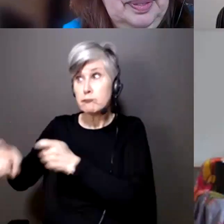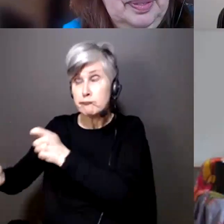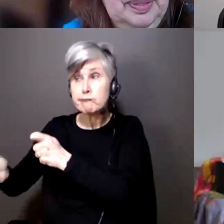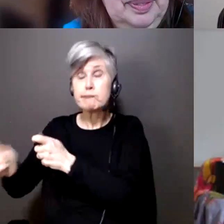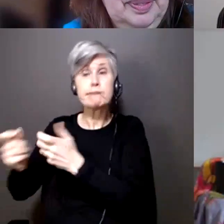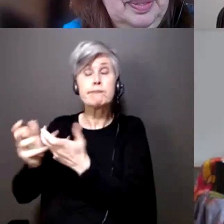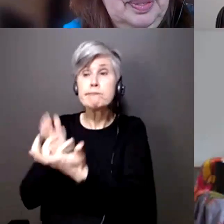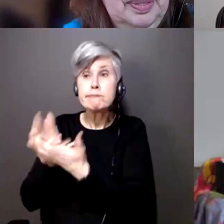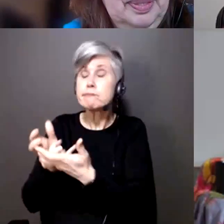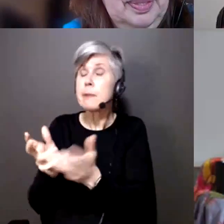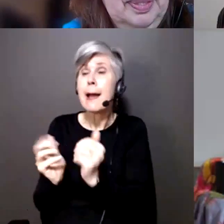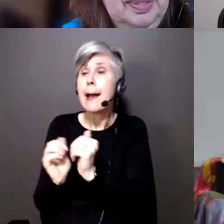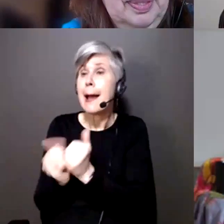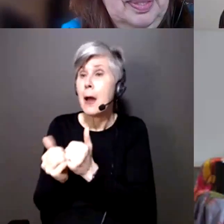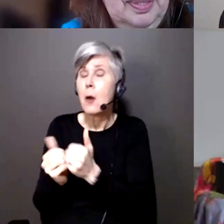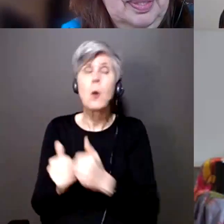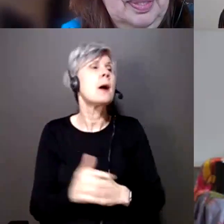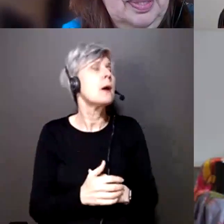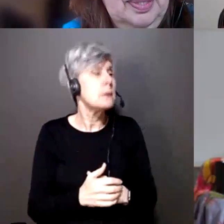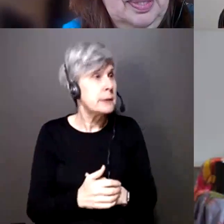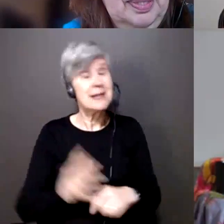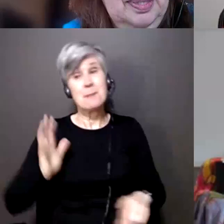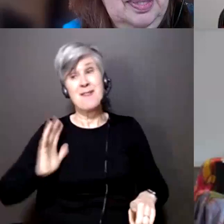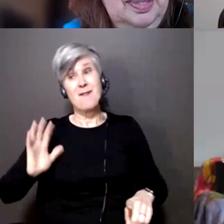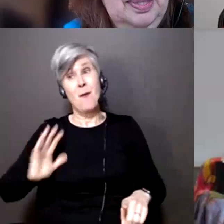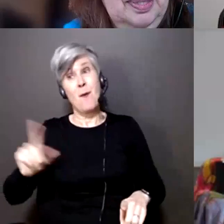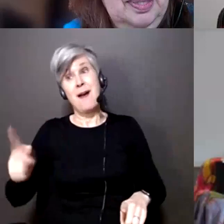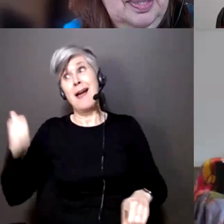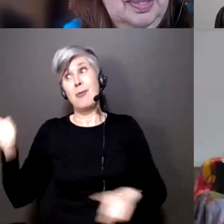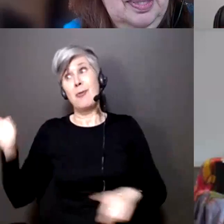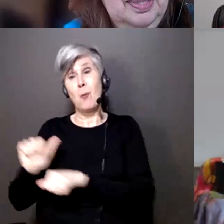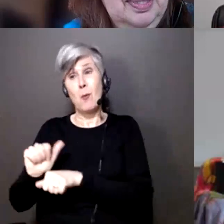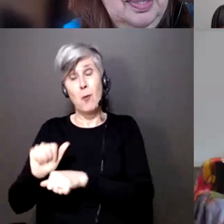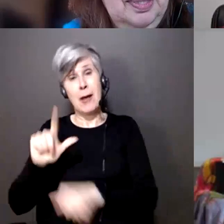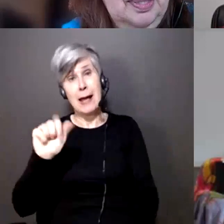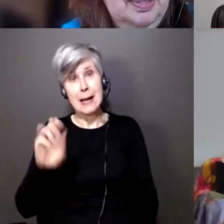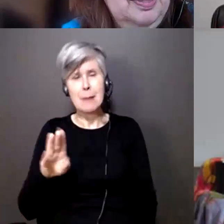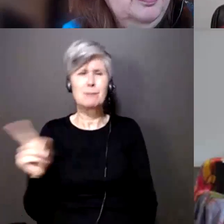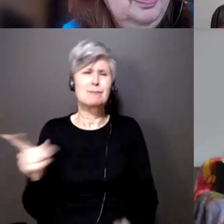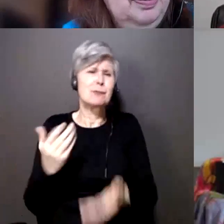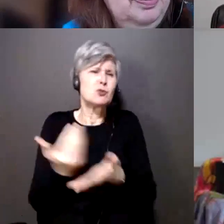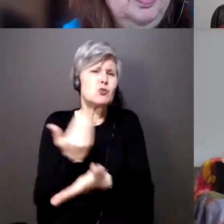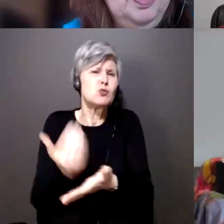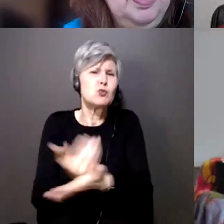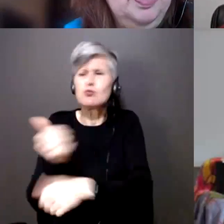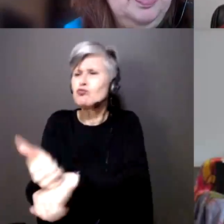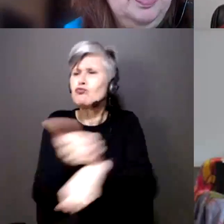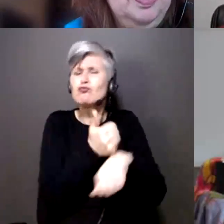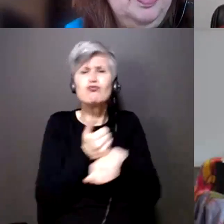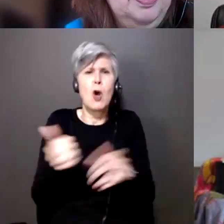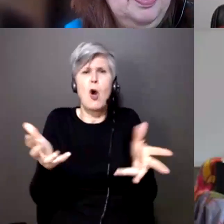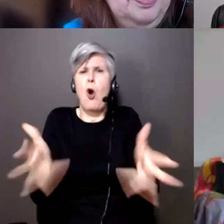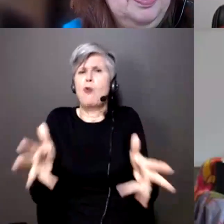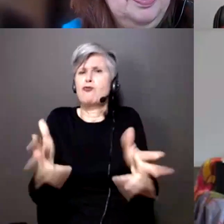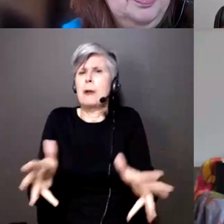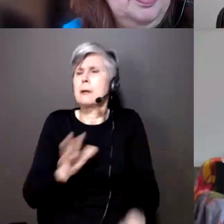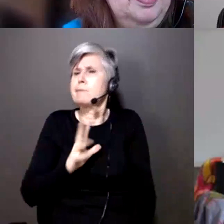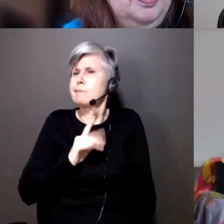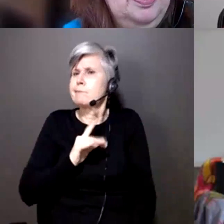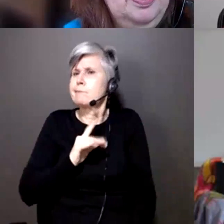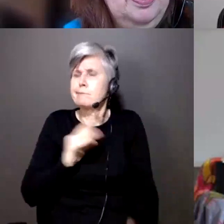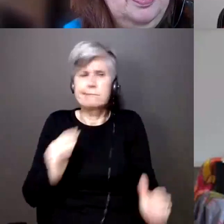lab was relatively new, so it came equipped with many accessibility features built in. In most labs, at least one, if not